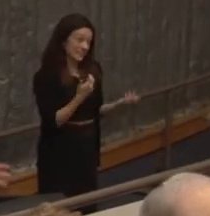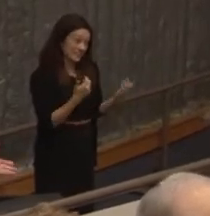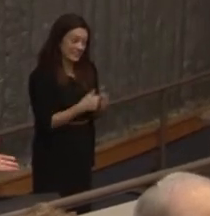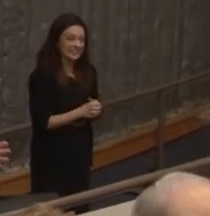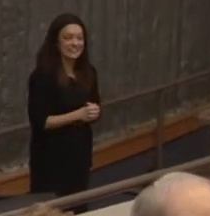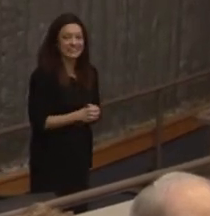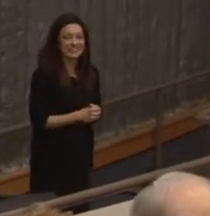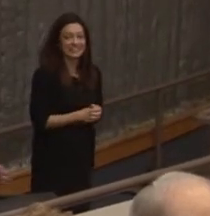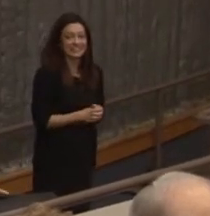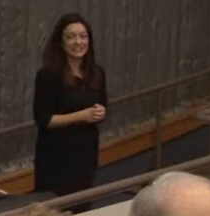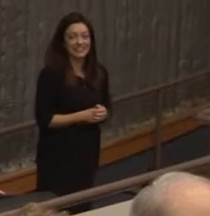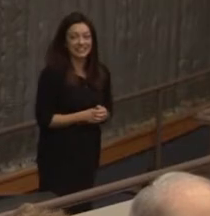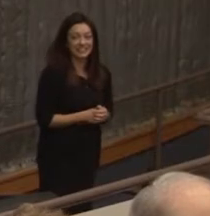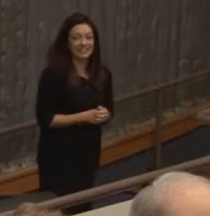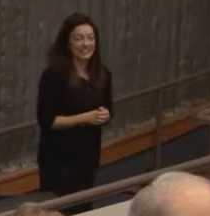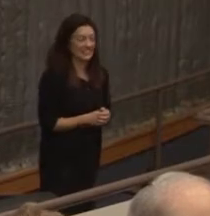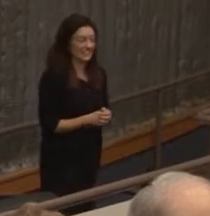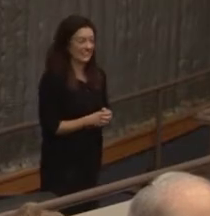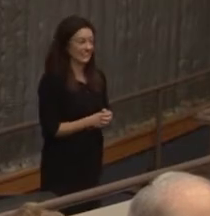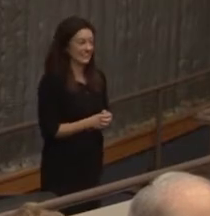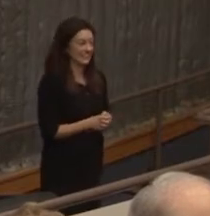I've lost interest.